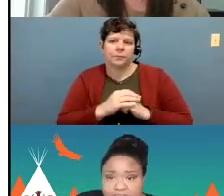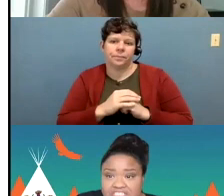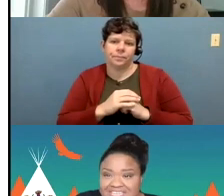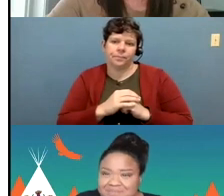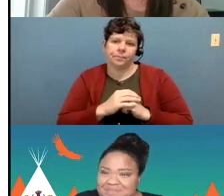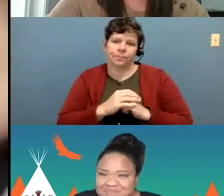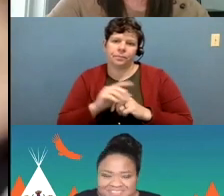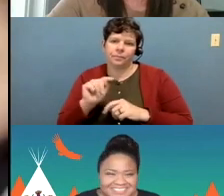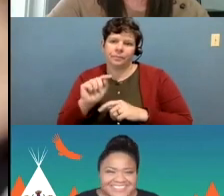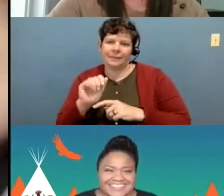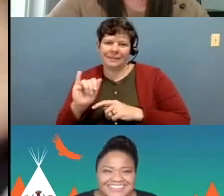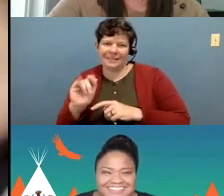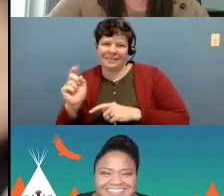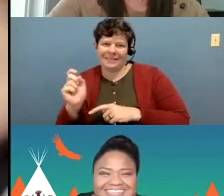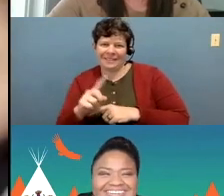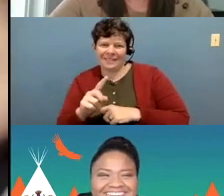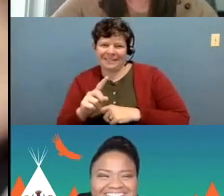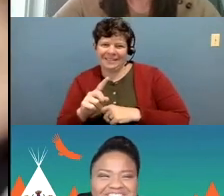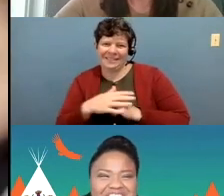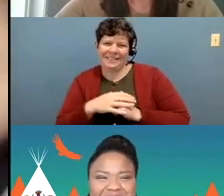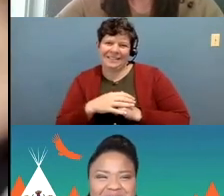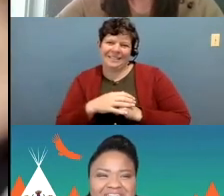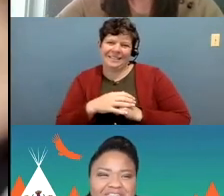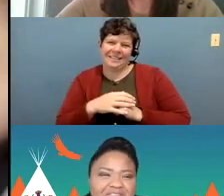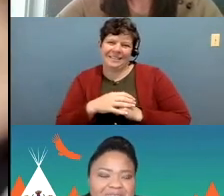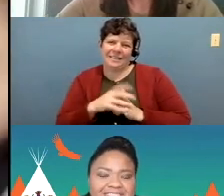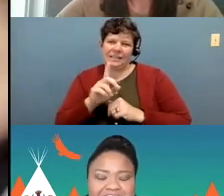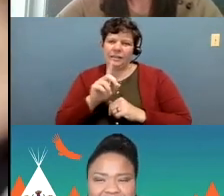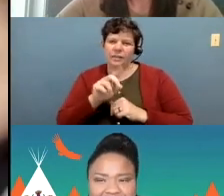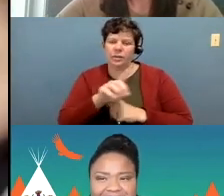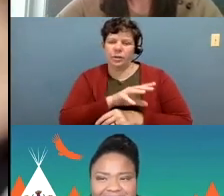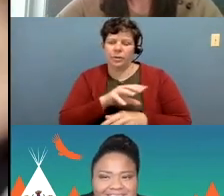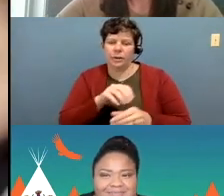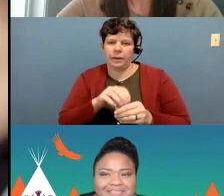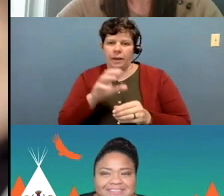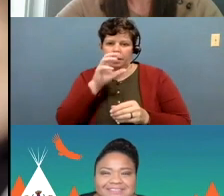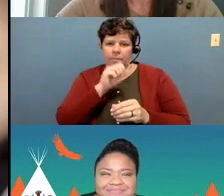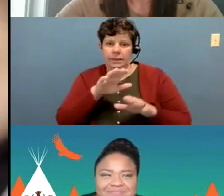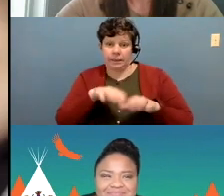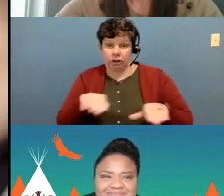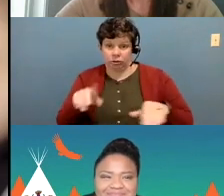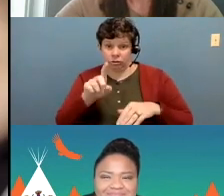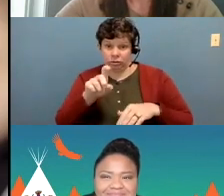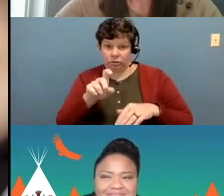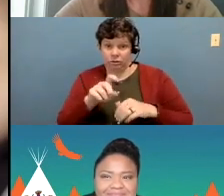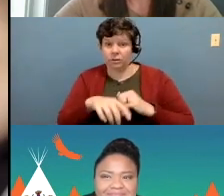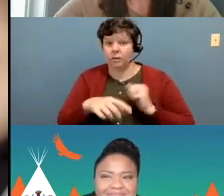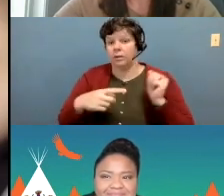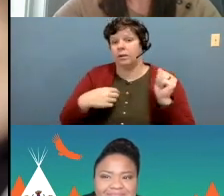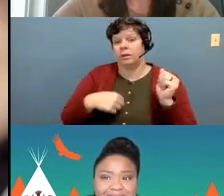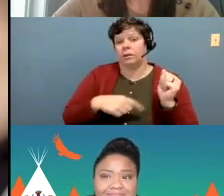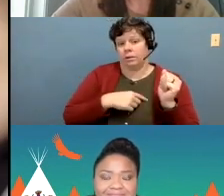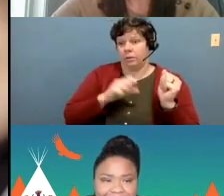A question came through just a second Sure. ago. Yep. Do you include missing children in this database? We